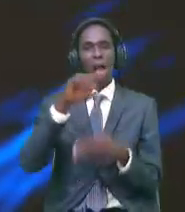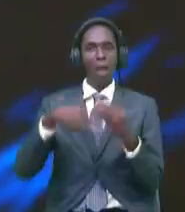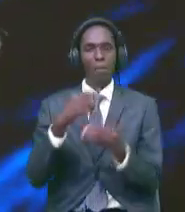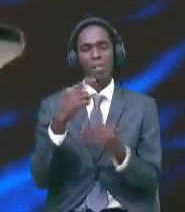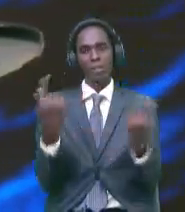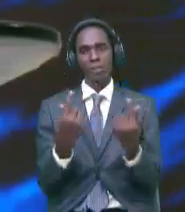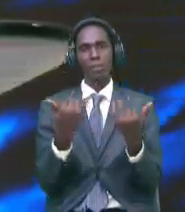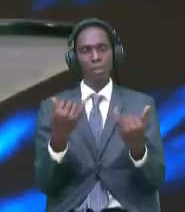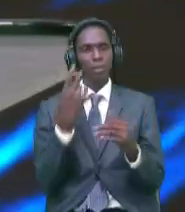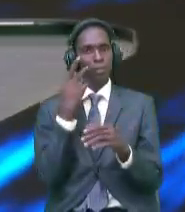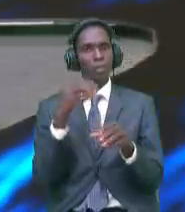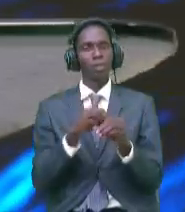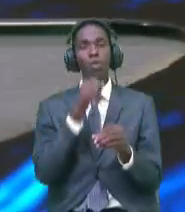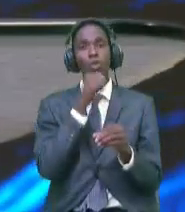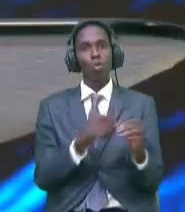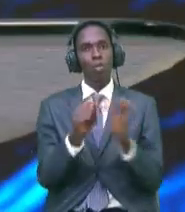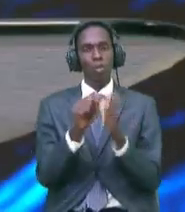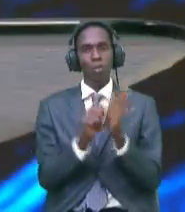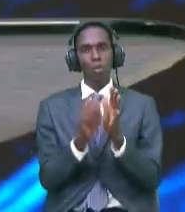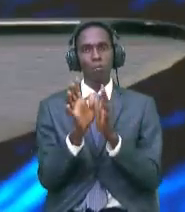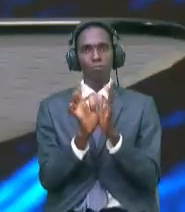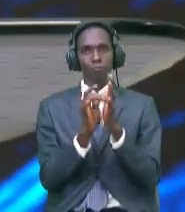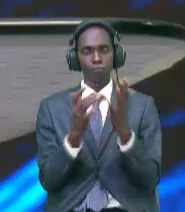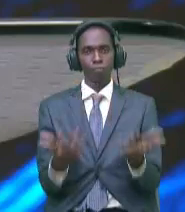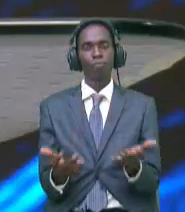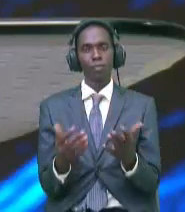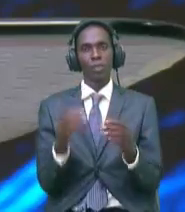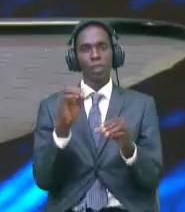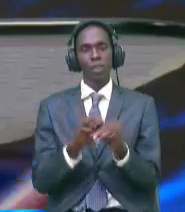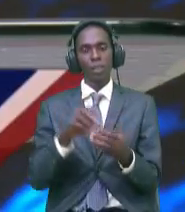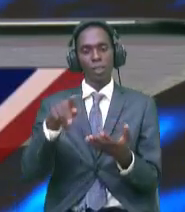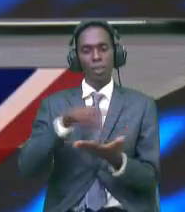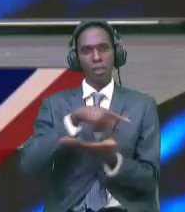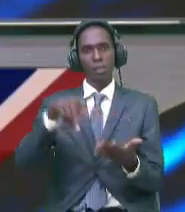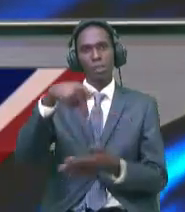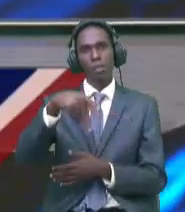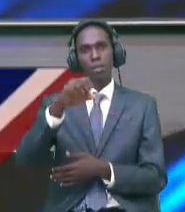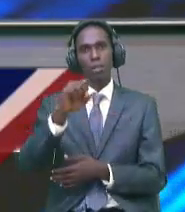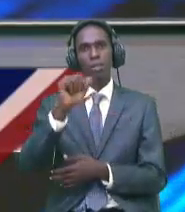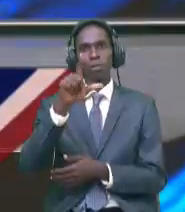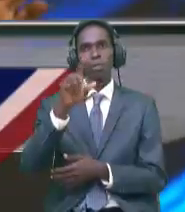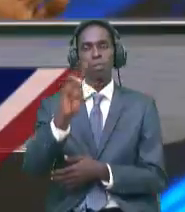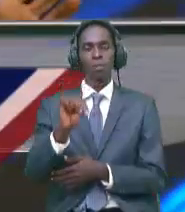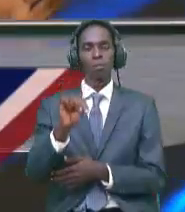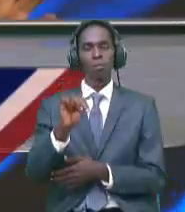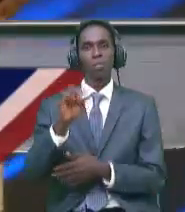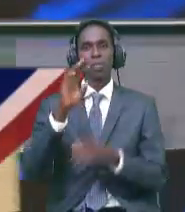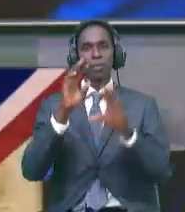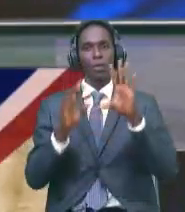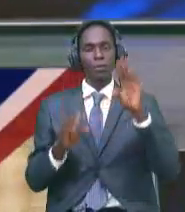Testament now. Psalm 50, I'm reading from verse 5. In Psalm 50, verse 5, gather